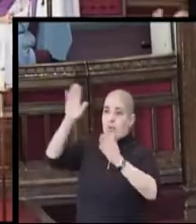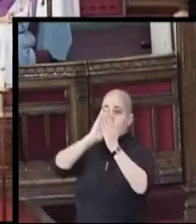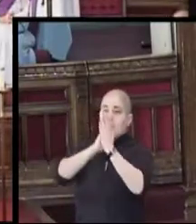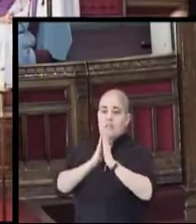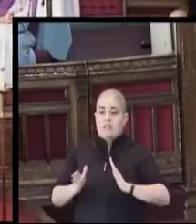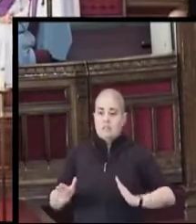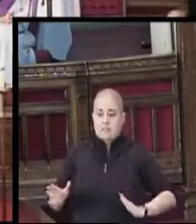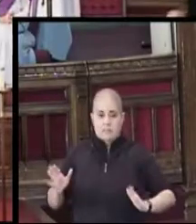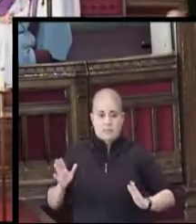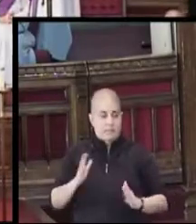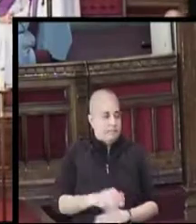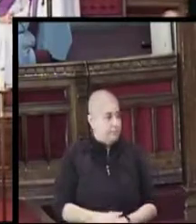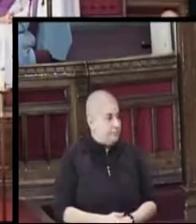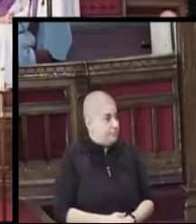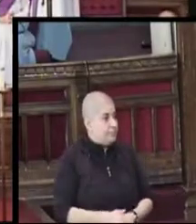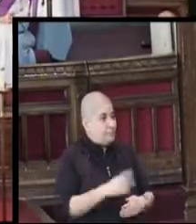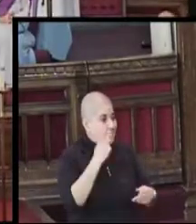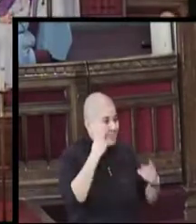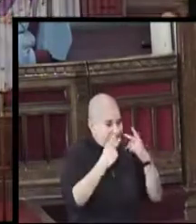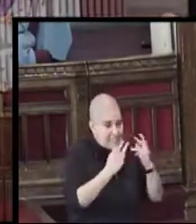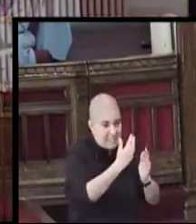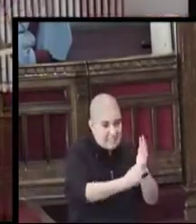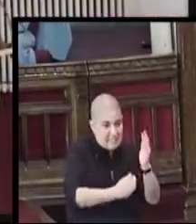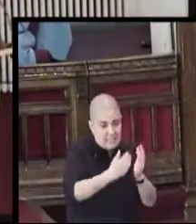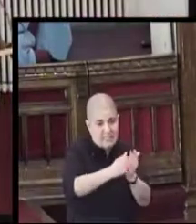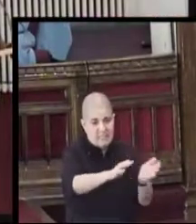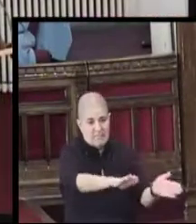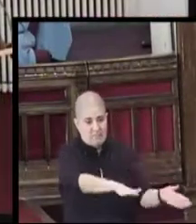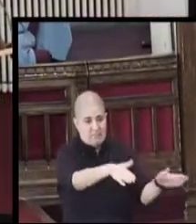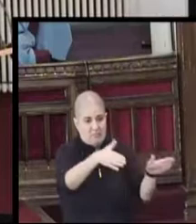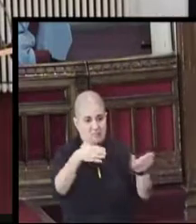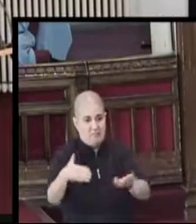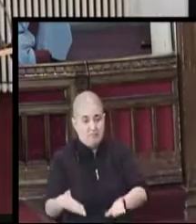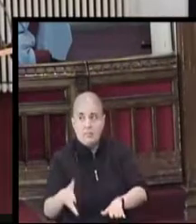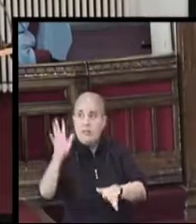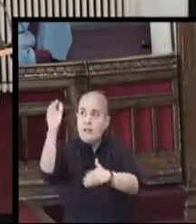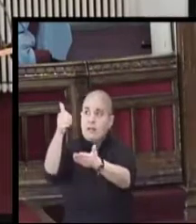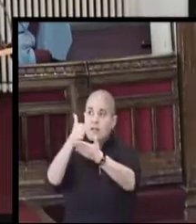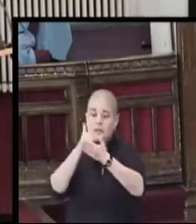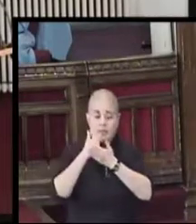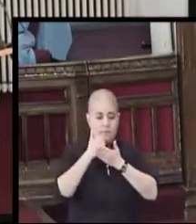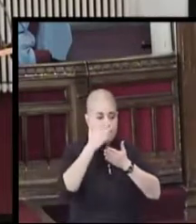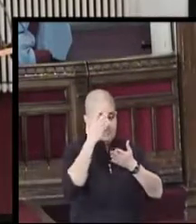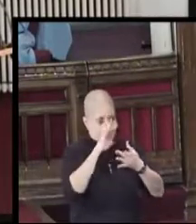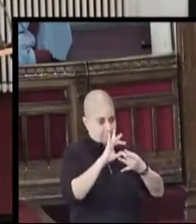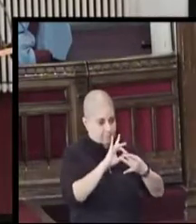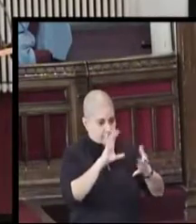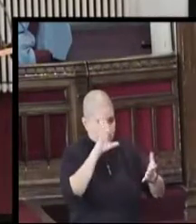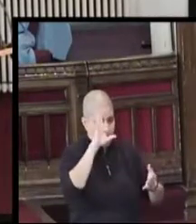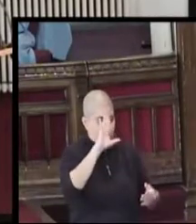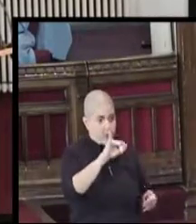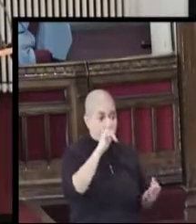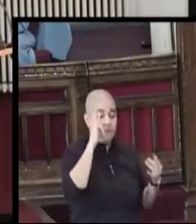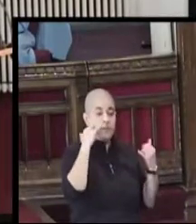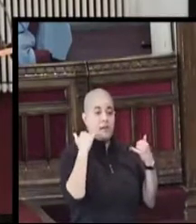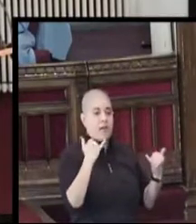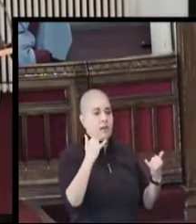peace. Where there is death, help us to say goodbye for now, but not